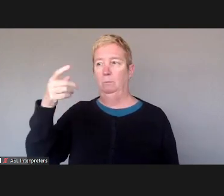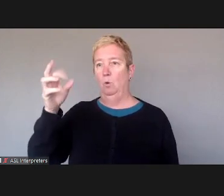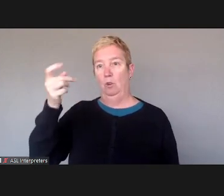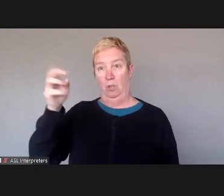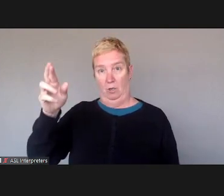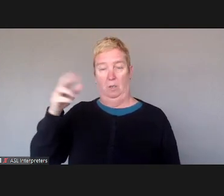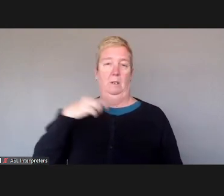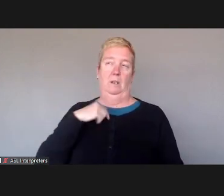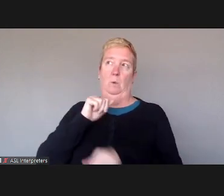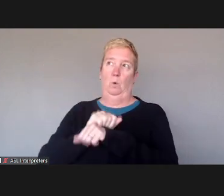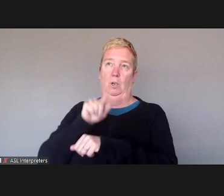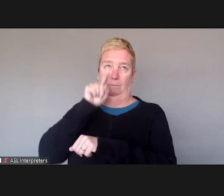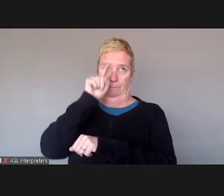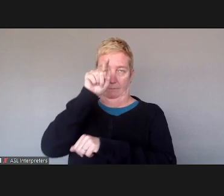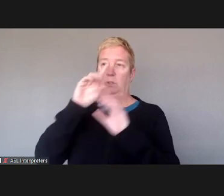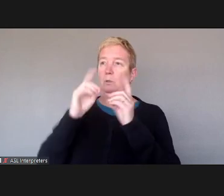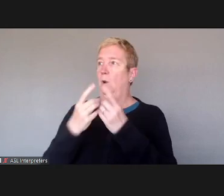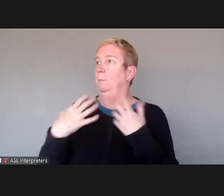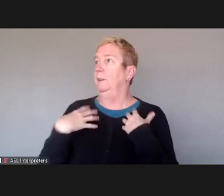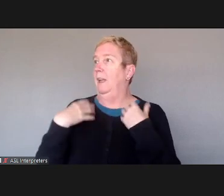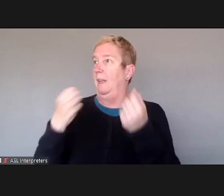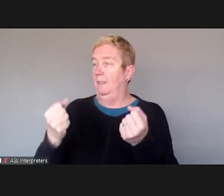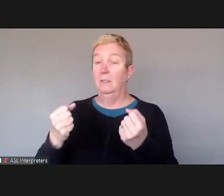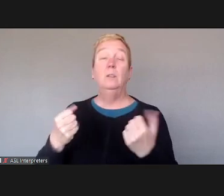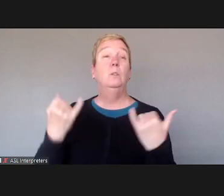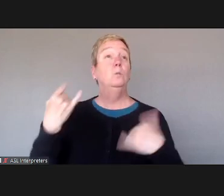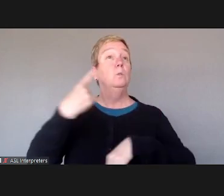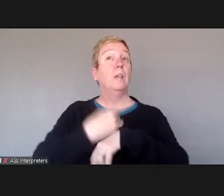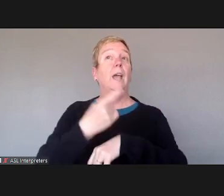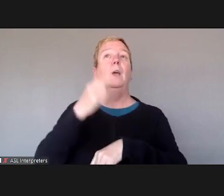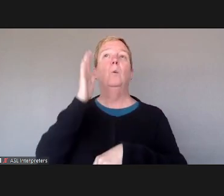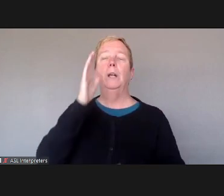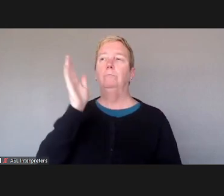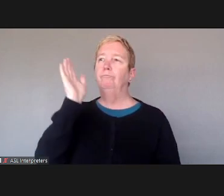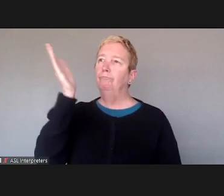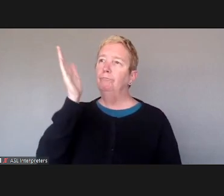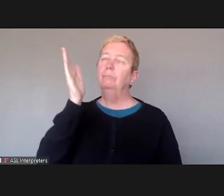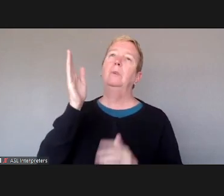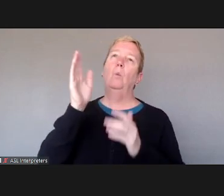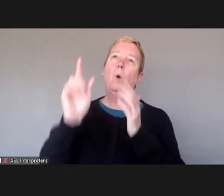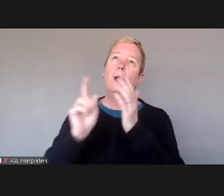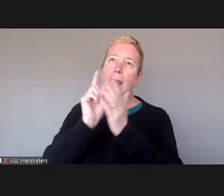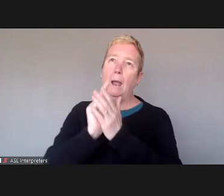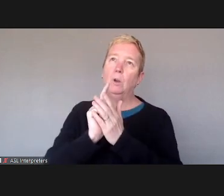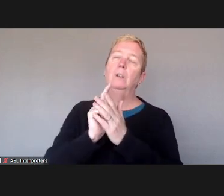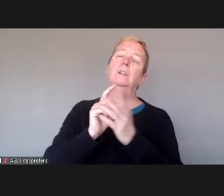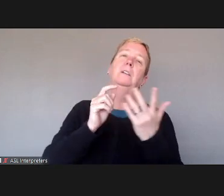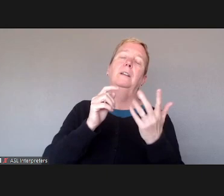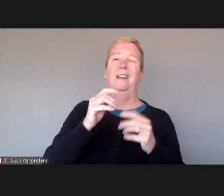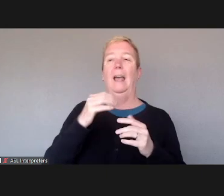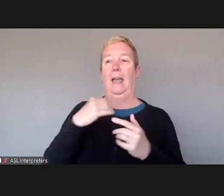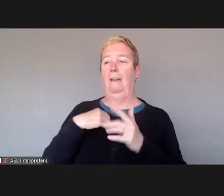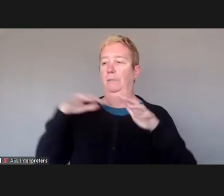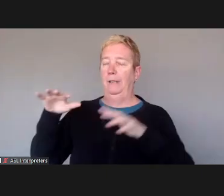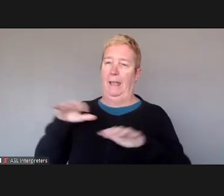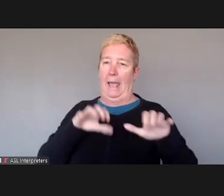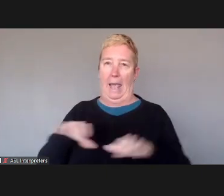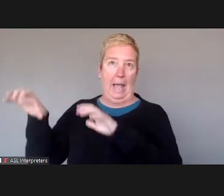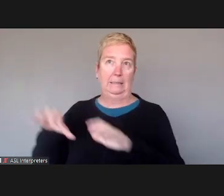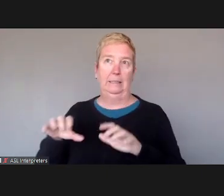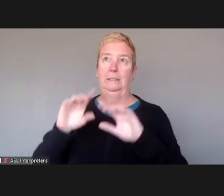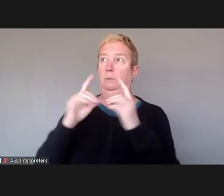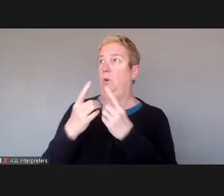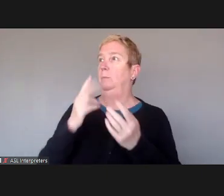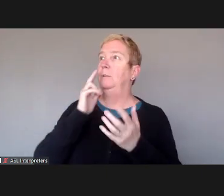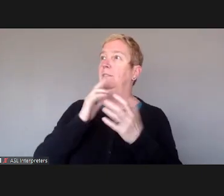Health. Today's hour-long event will include a presentation from Acting Department of Health Secretary